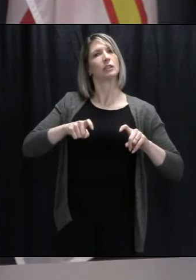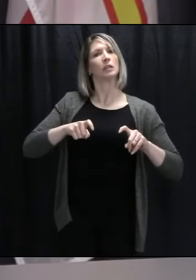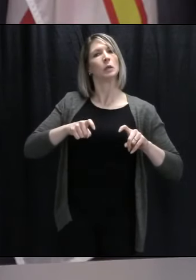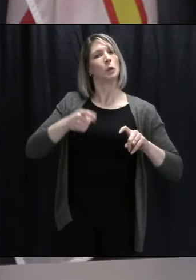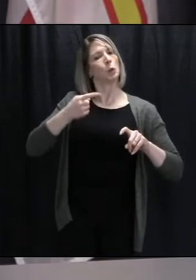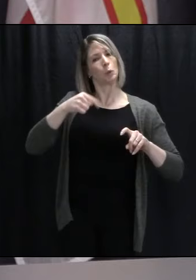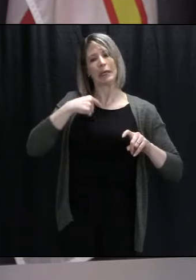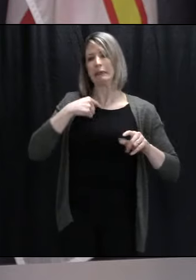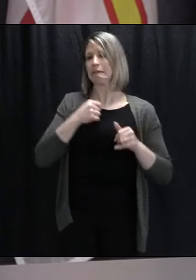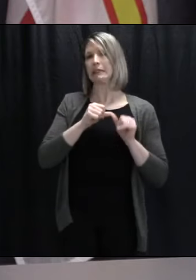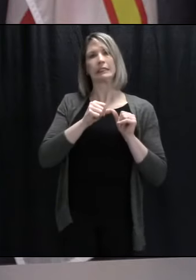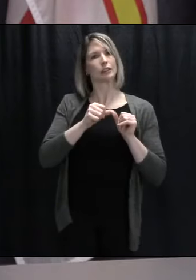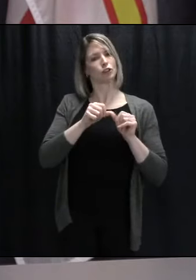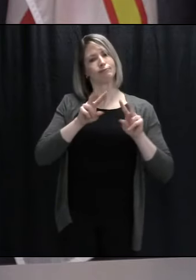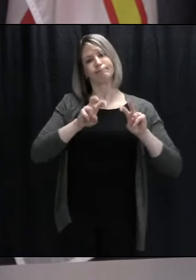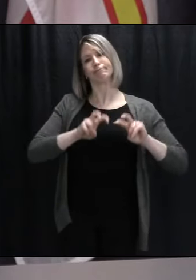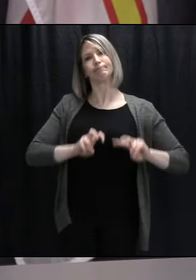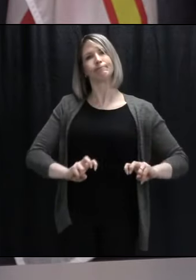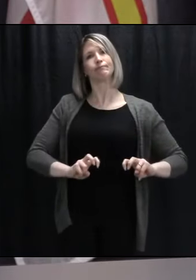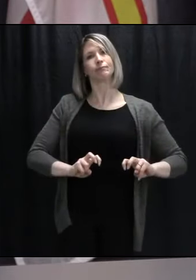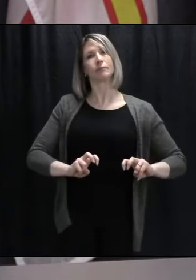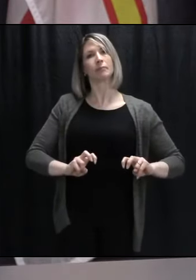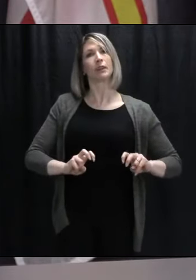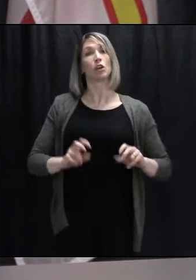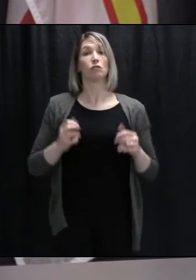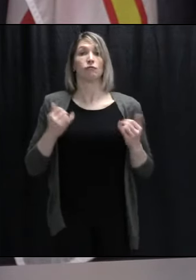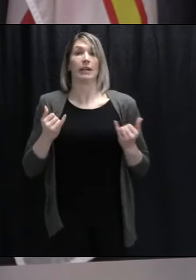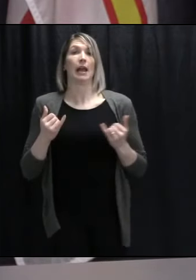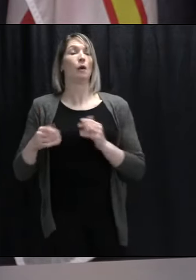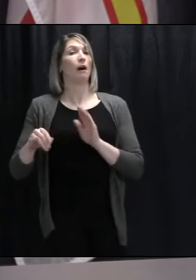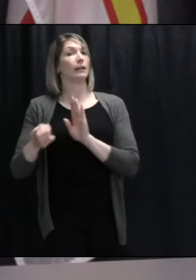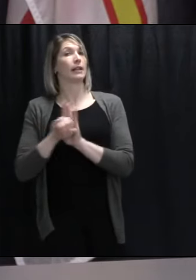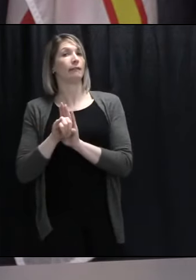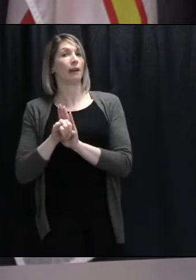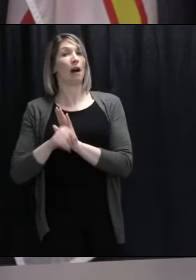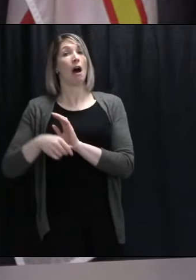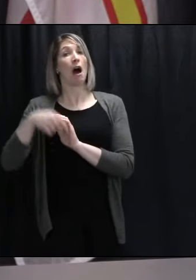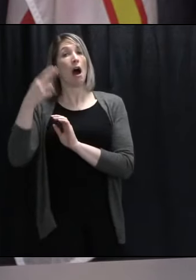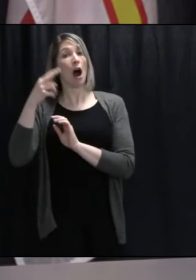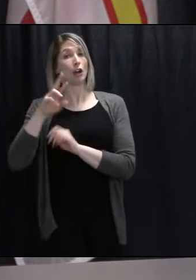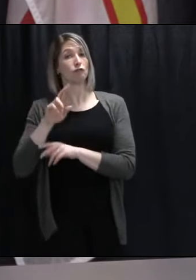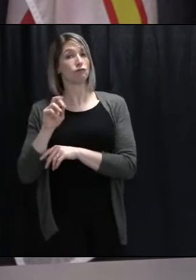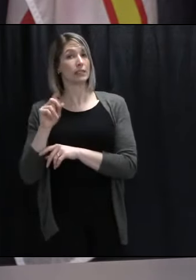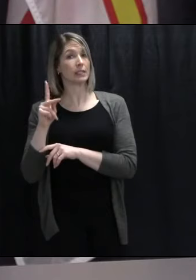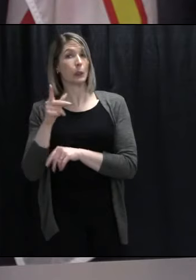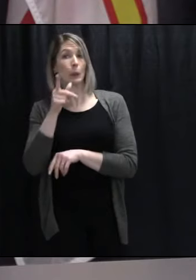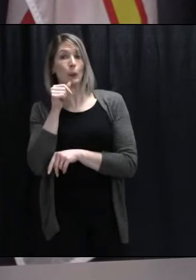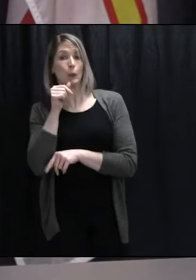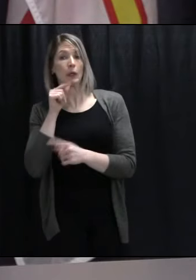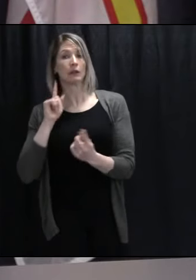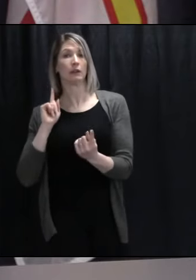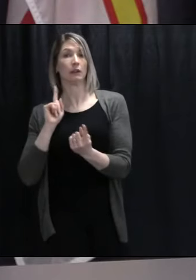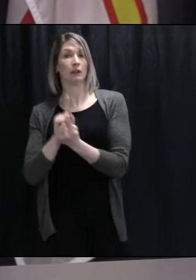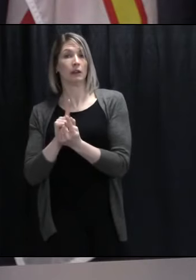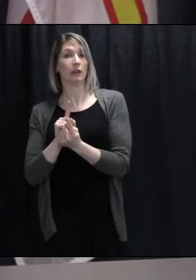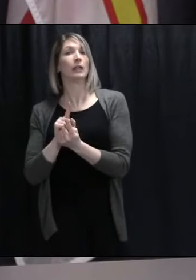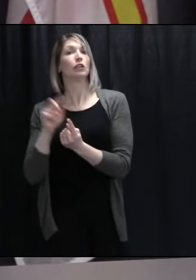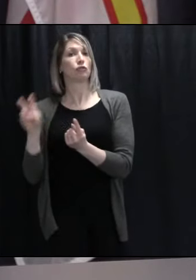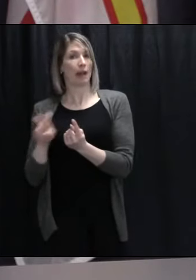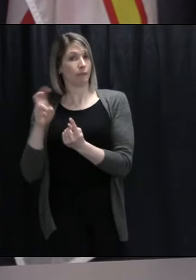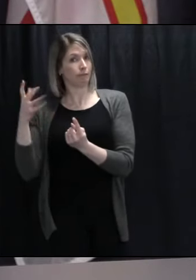At the moment, the biggest risk factor that we have are anyone who has symptoms, who has been a contact of somebody